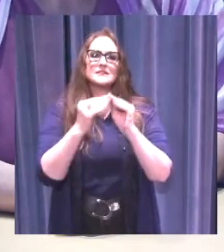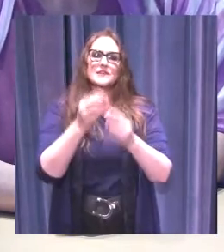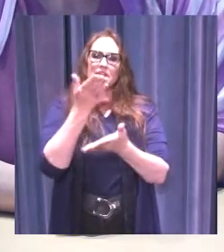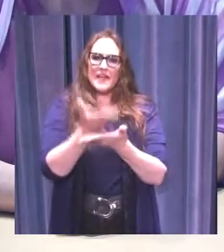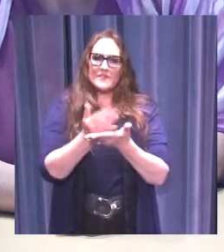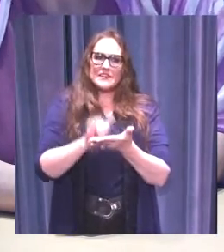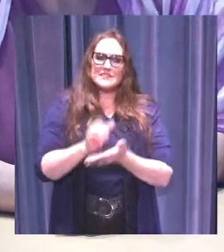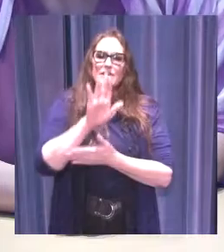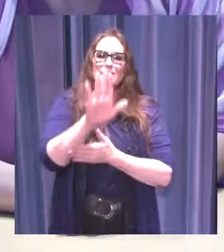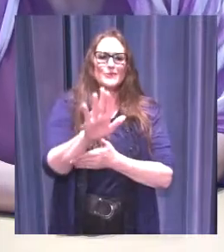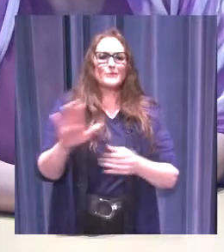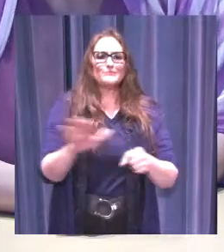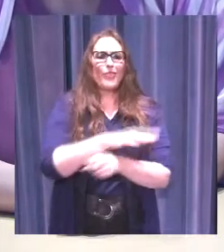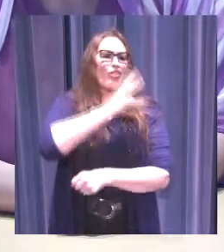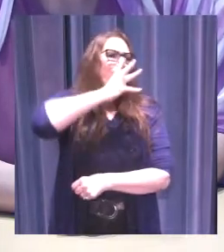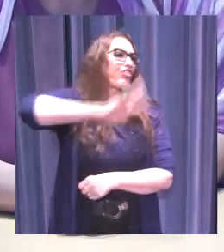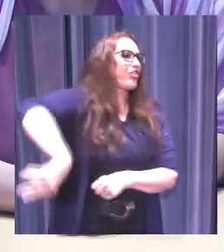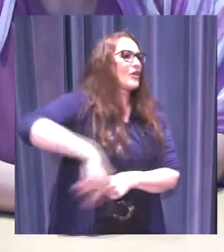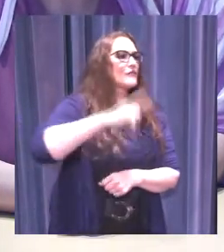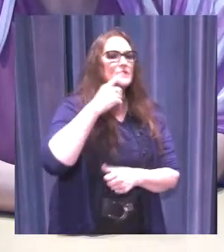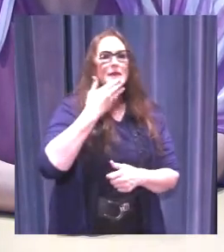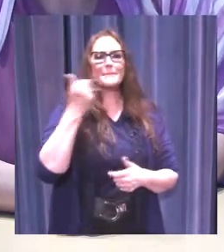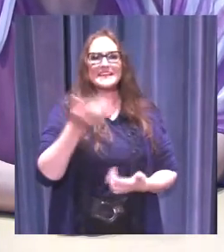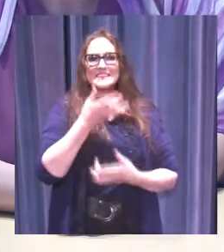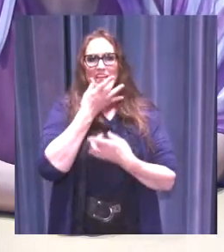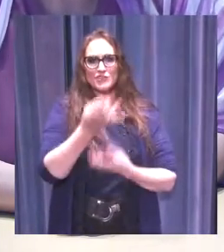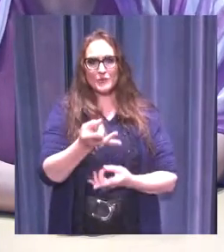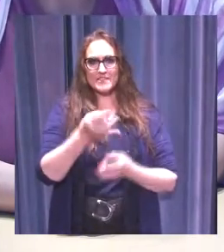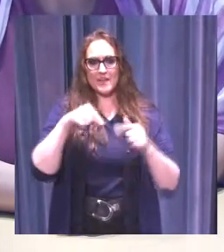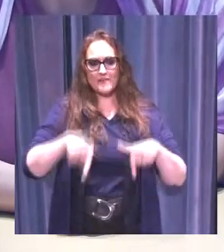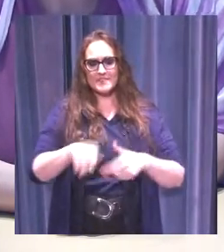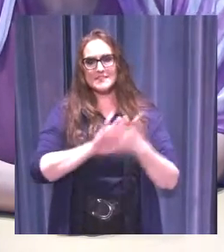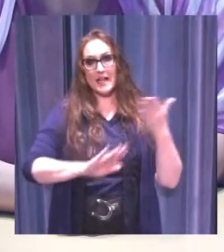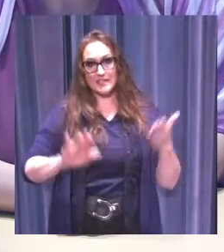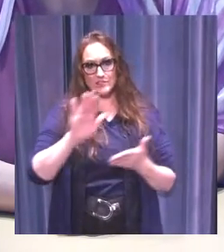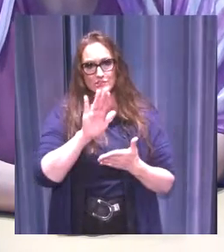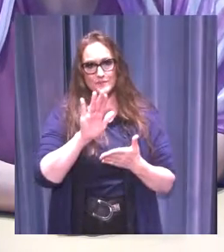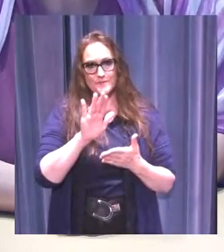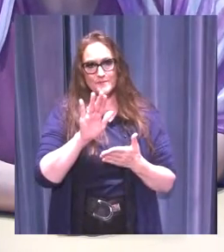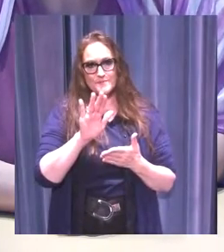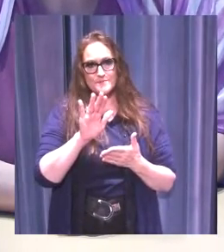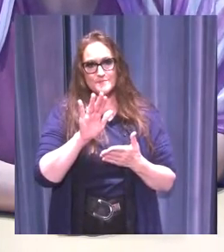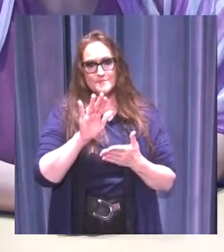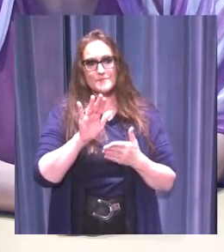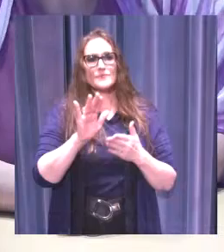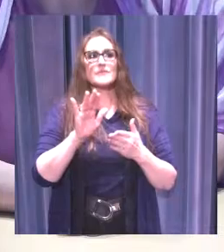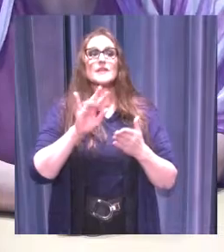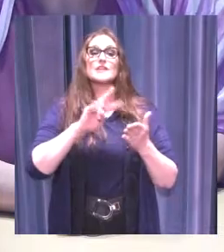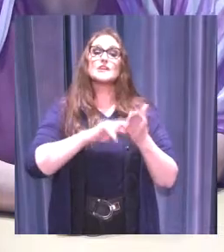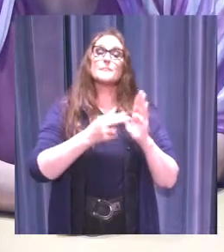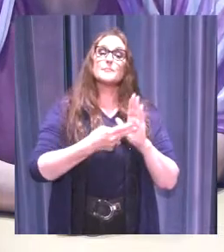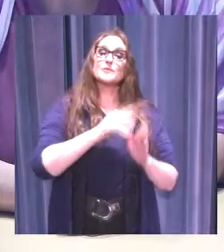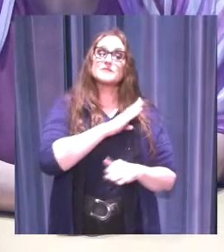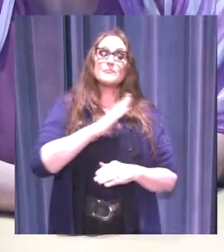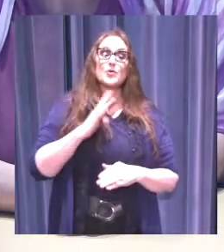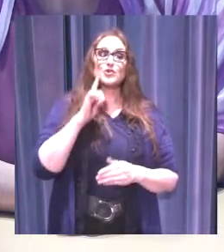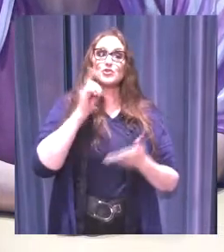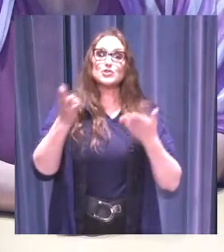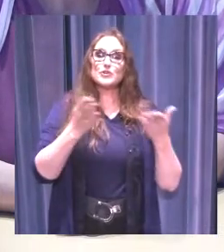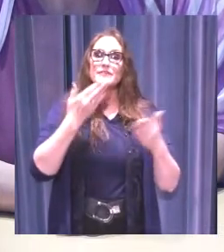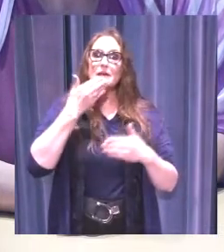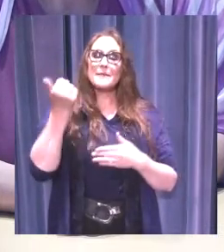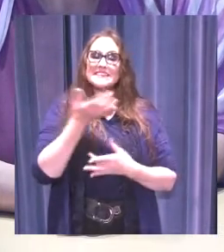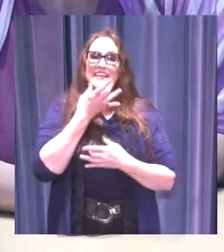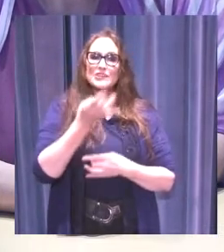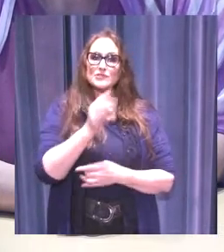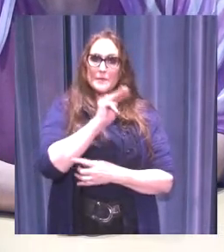of your utter disregard for the best interests of this college. The purpose of the board is to serve the best interests